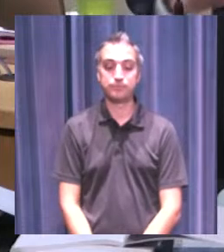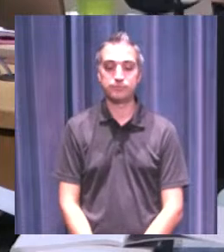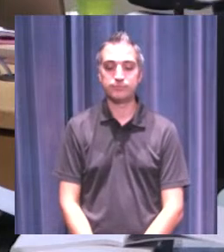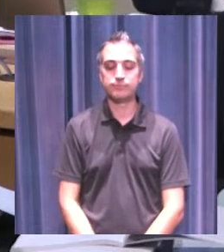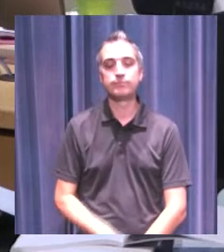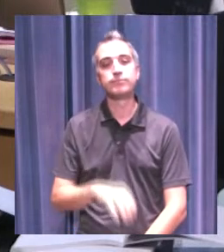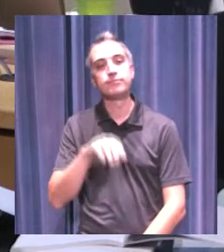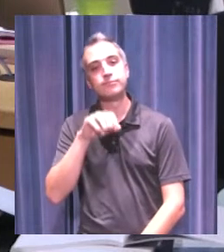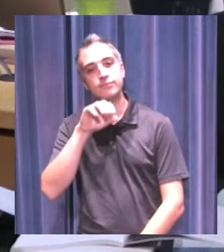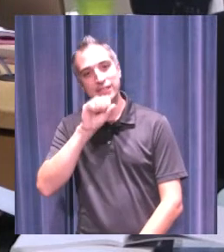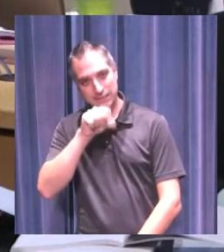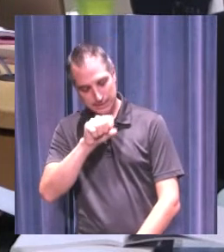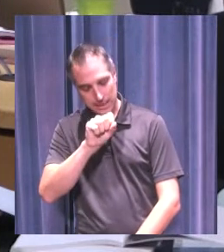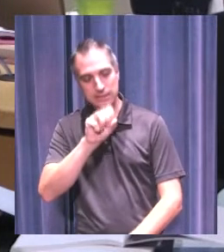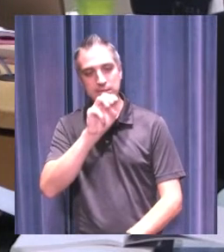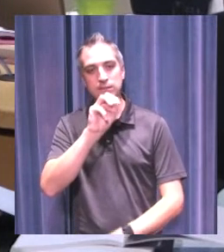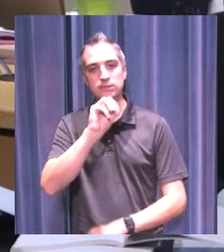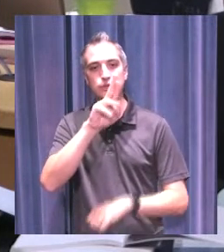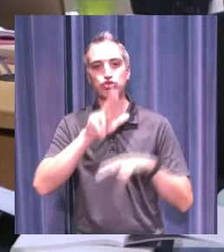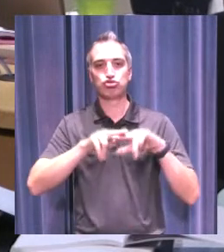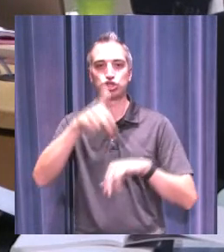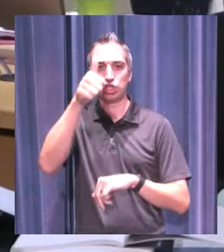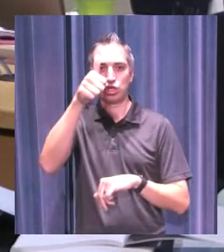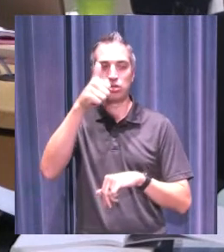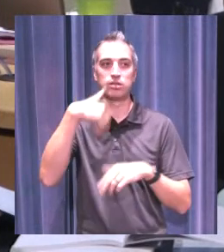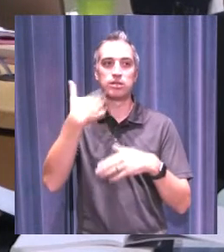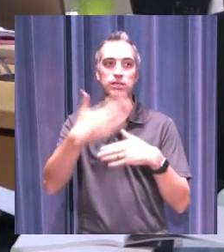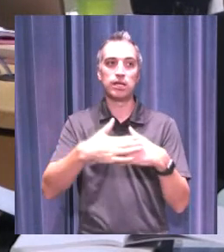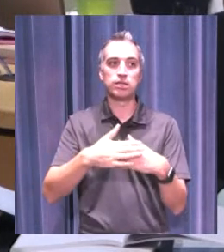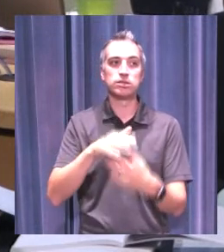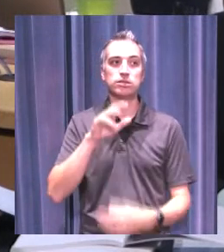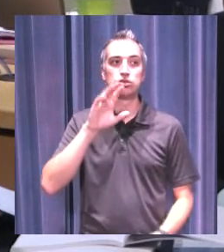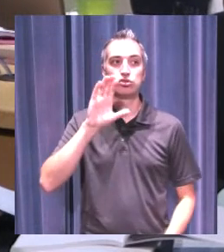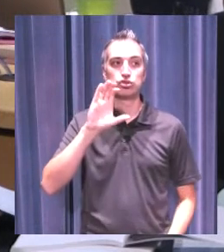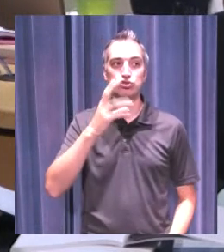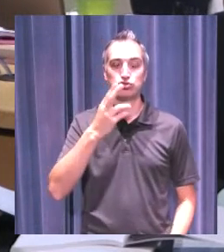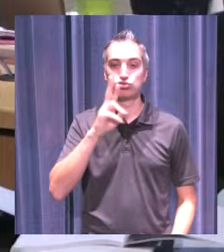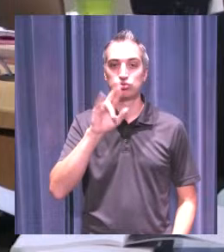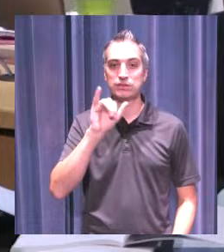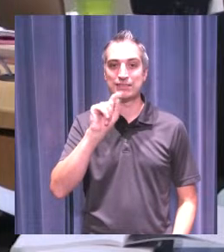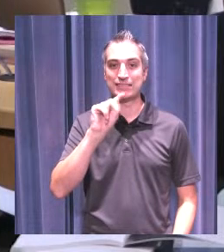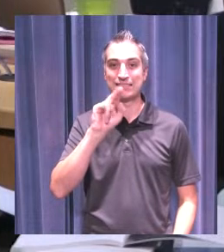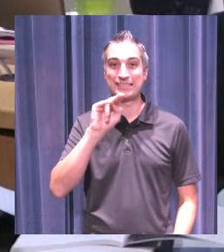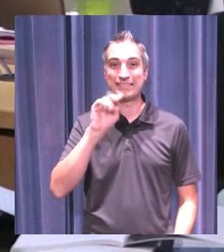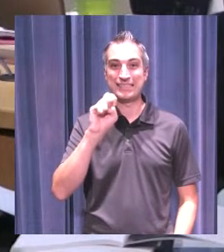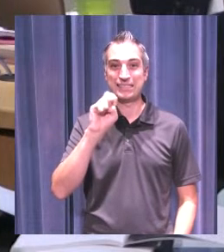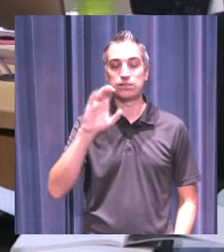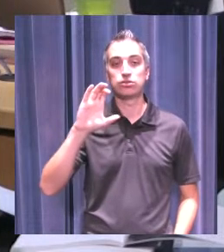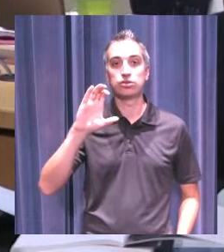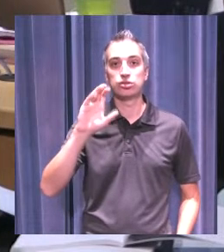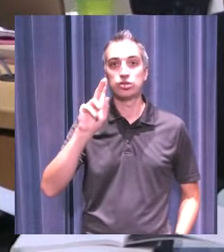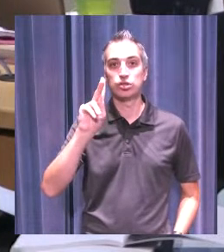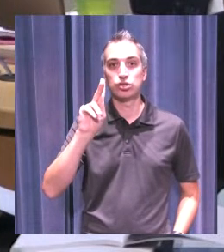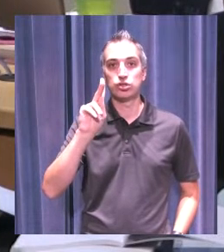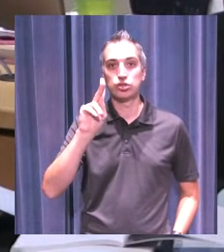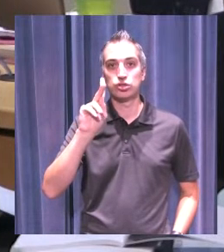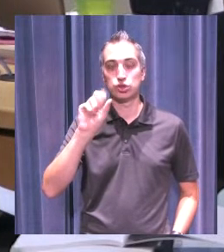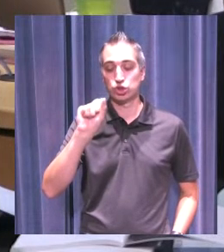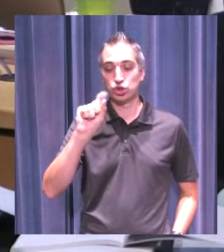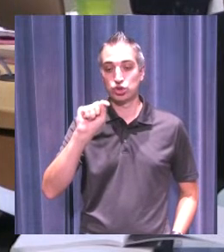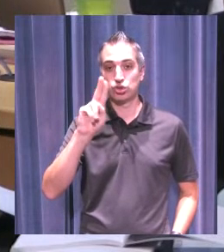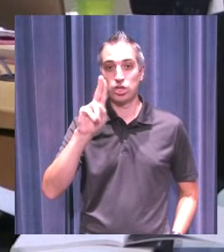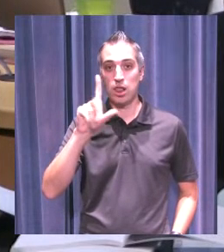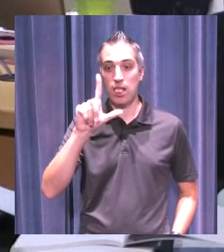Yes, Mr. Chair. The next comment has been submitted by Christine Stolecki from Lansing on the topic of